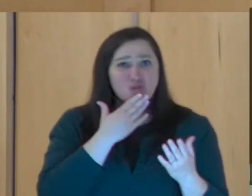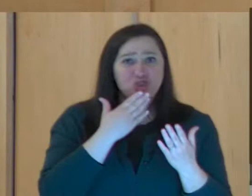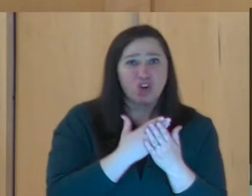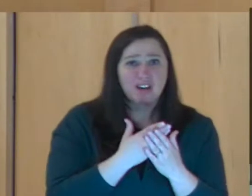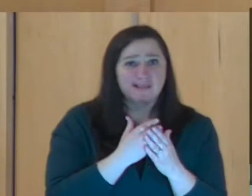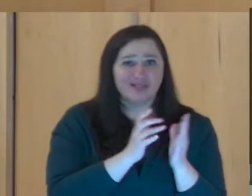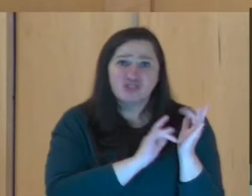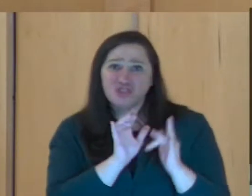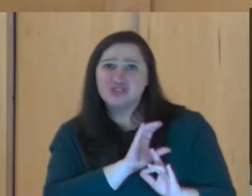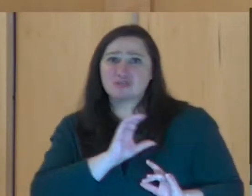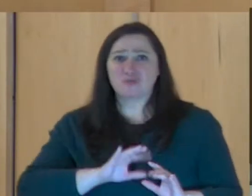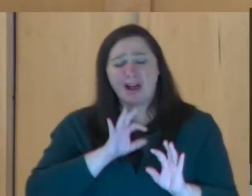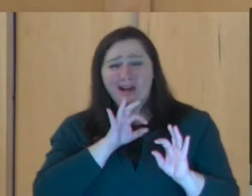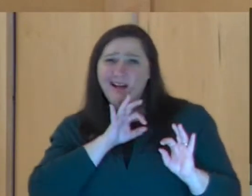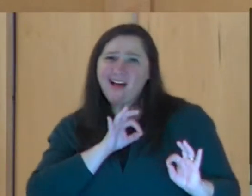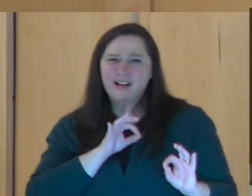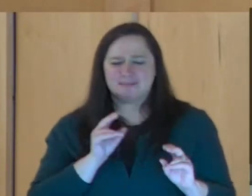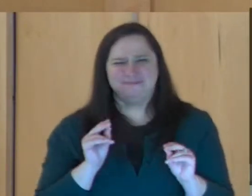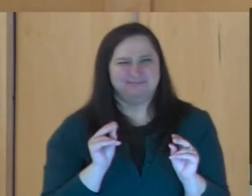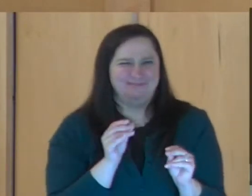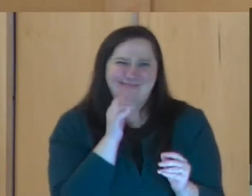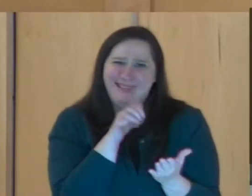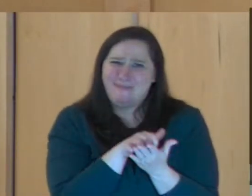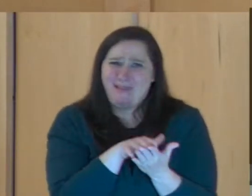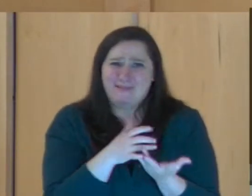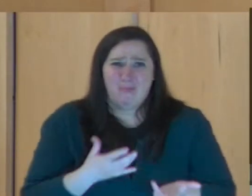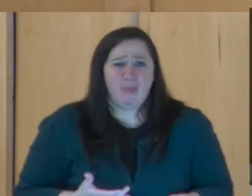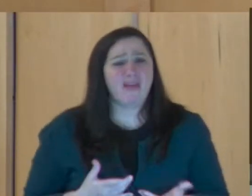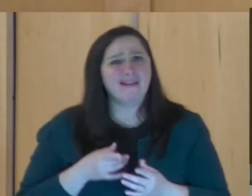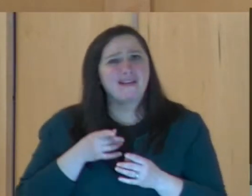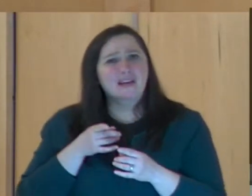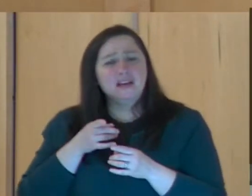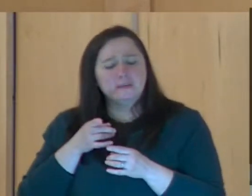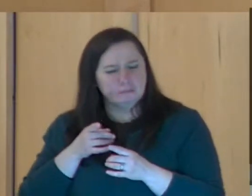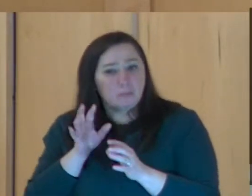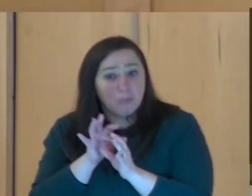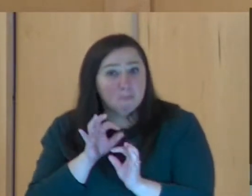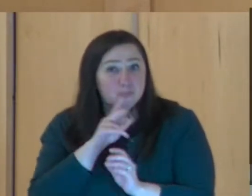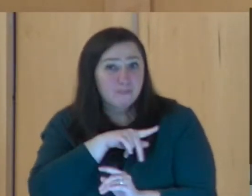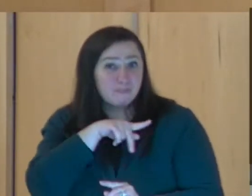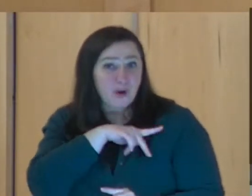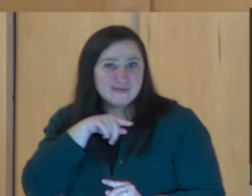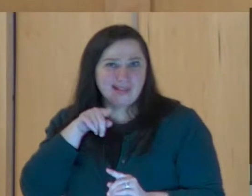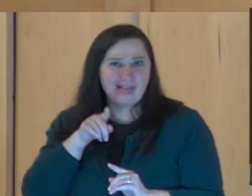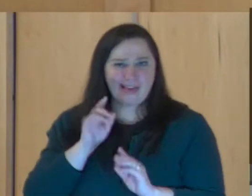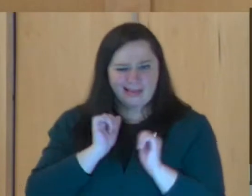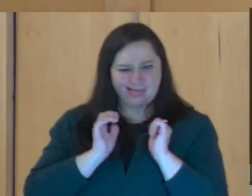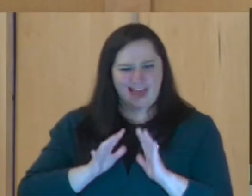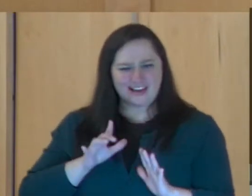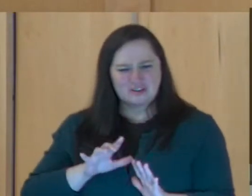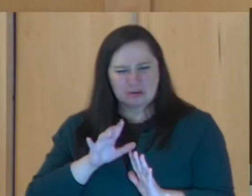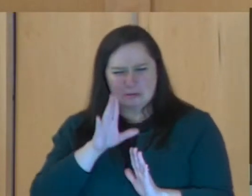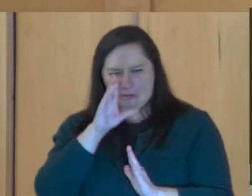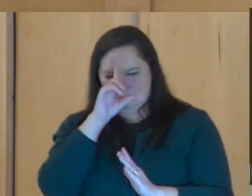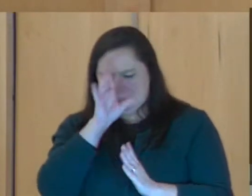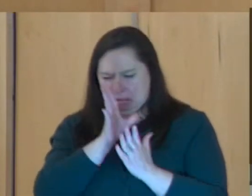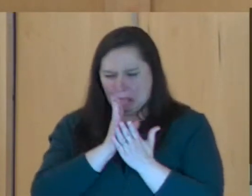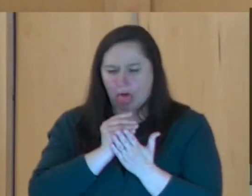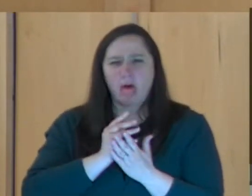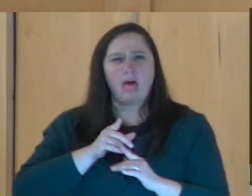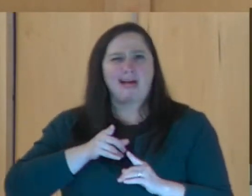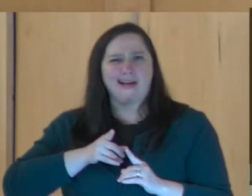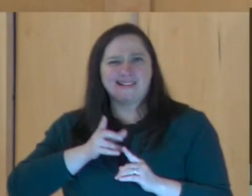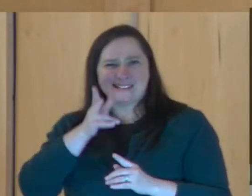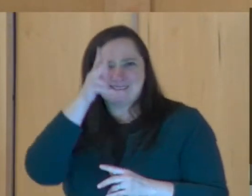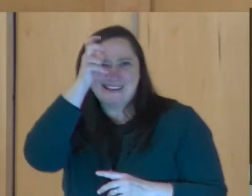Christ? Not even close. Is he personally as twisted and evil as the character